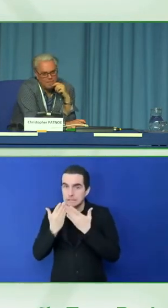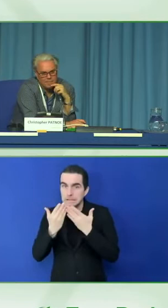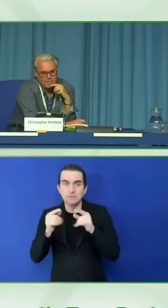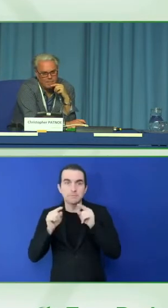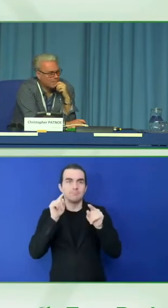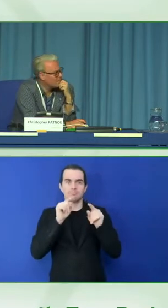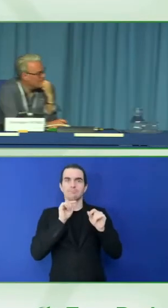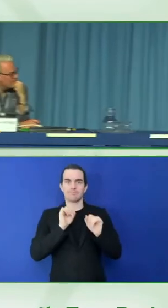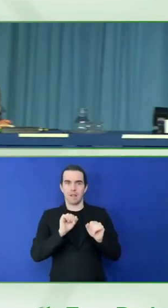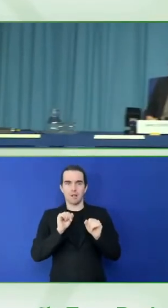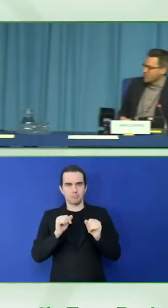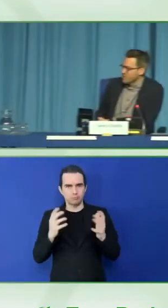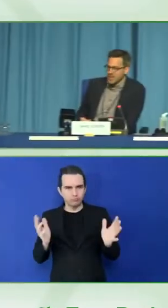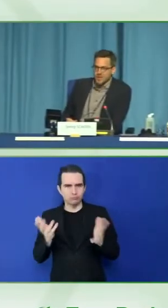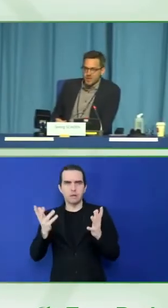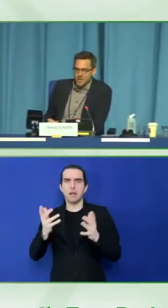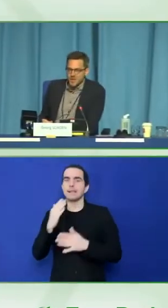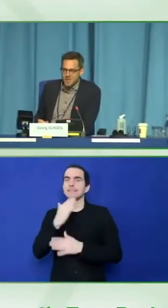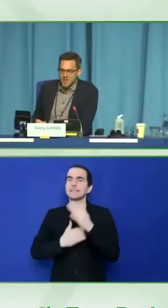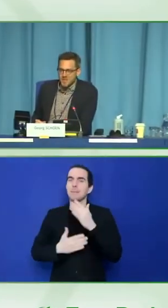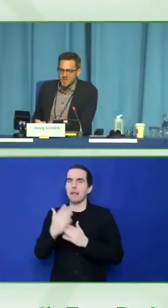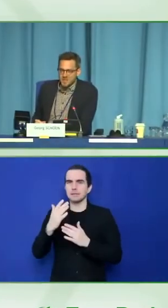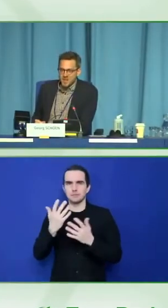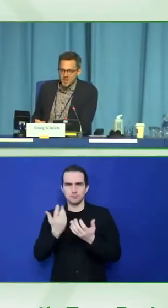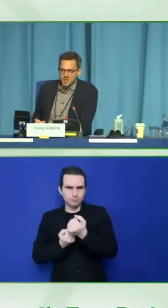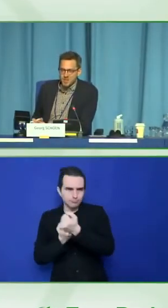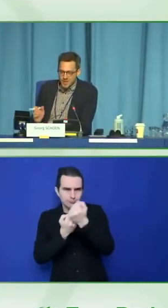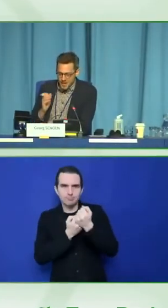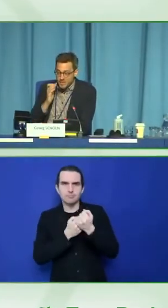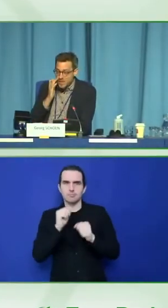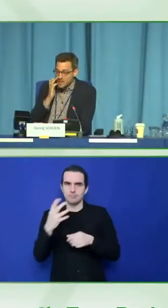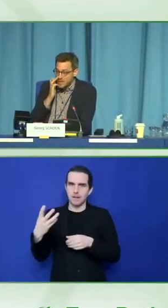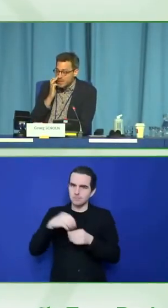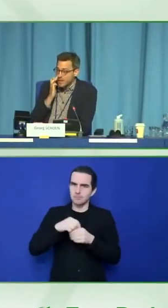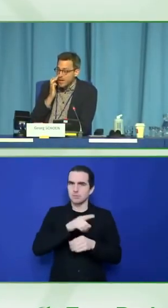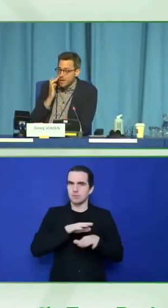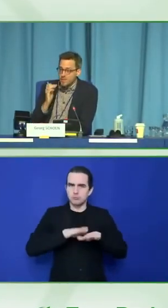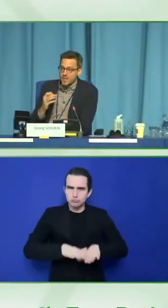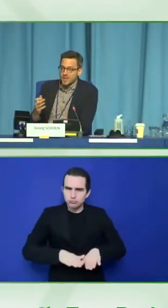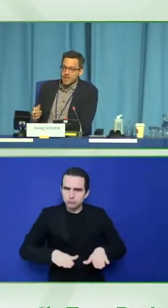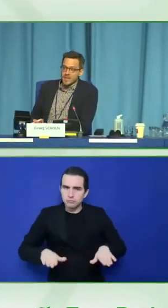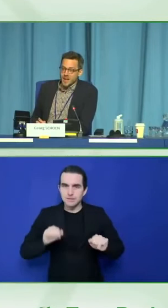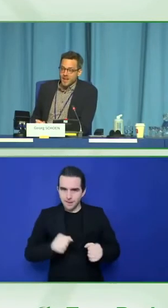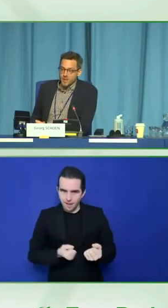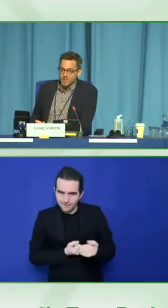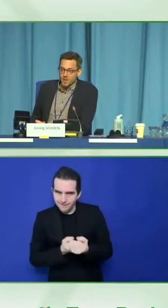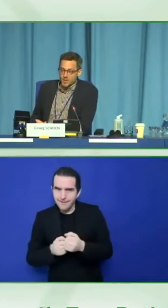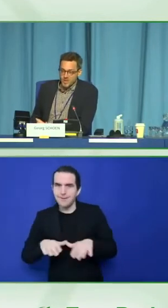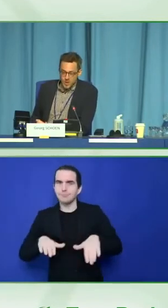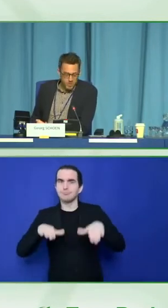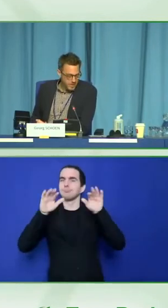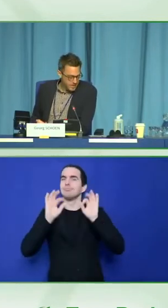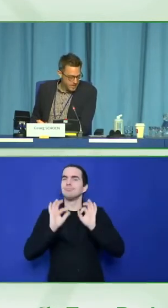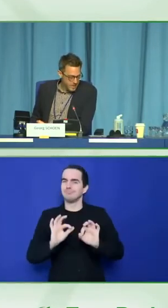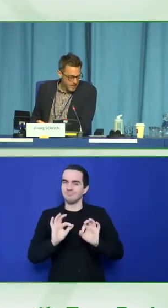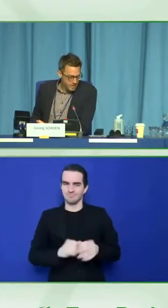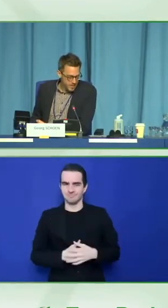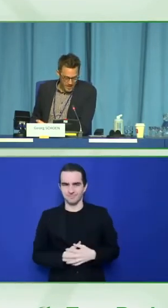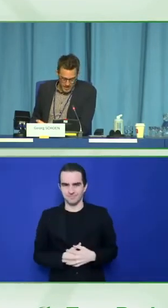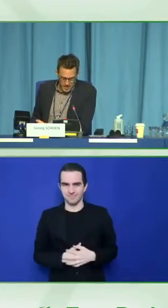Great, thank you. Thank you also for jumping in already and making the discussion more lively. I think you approached the